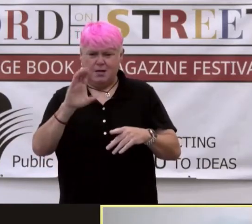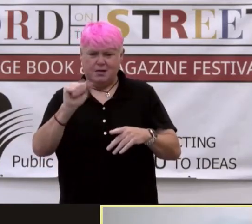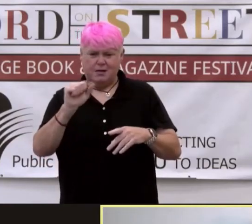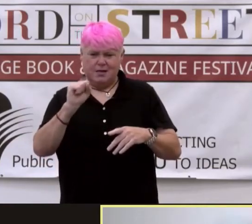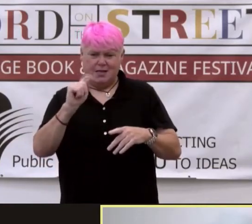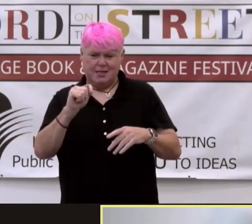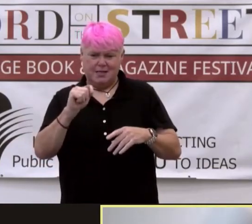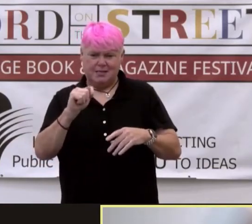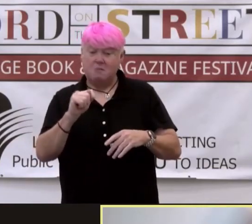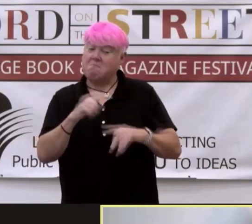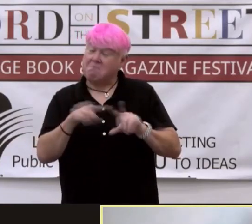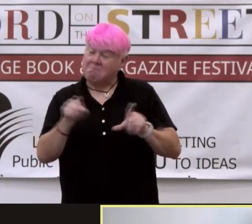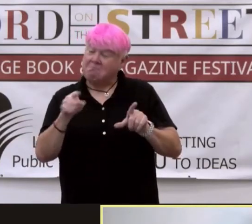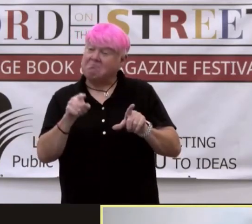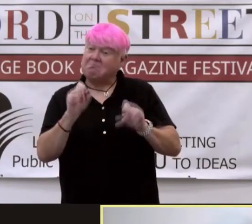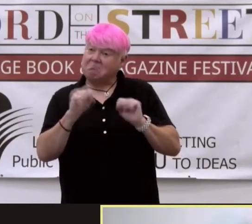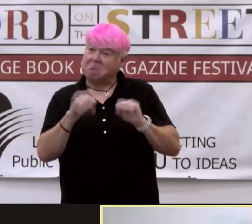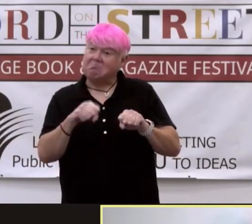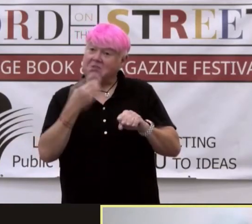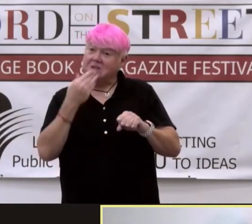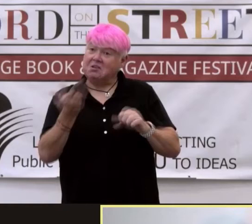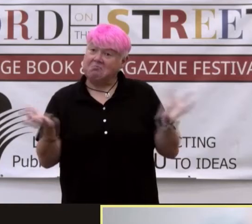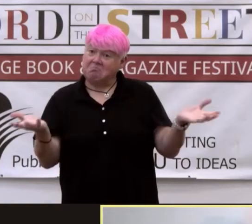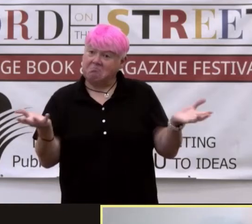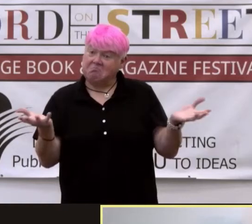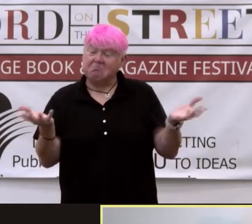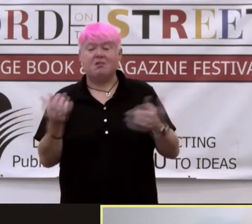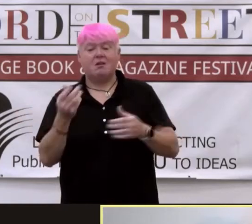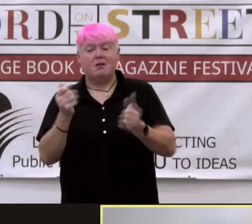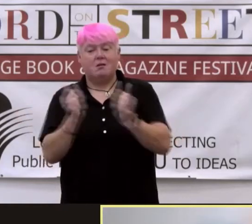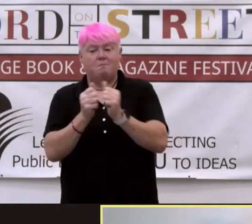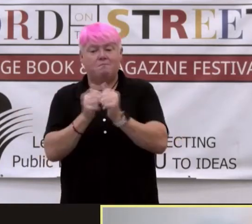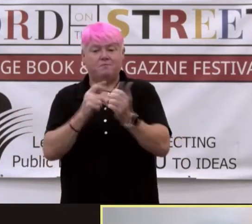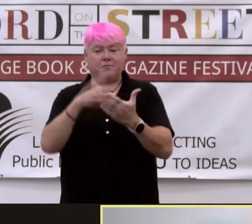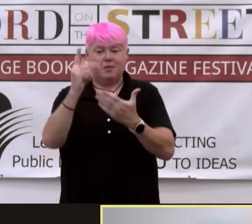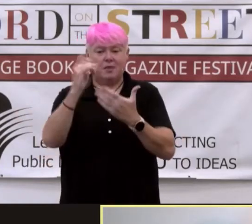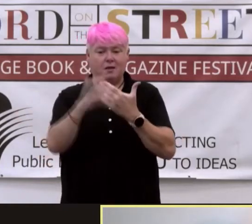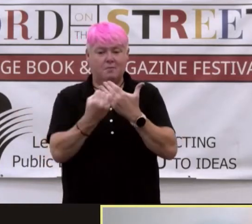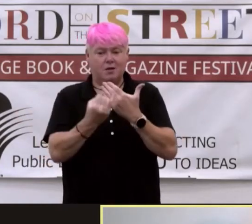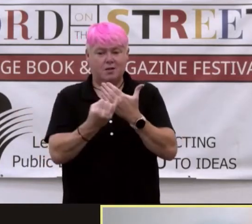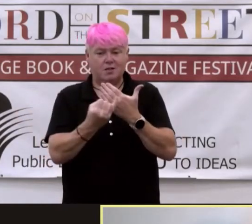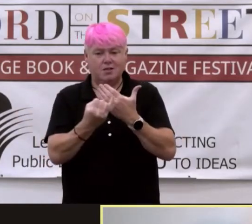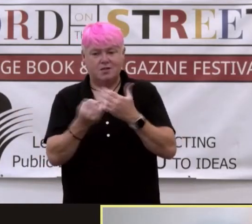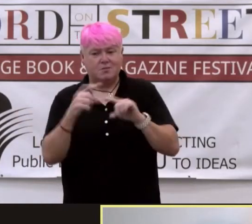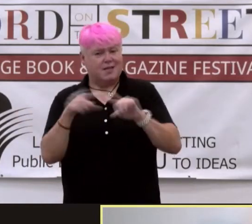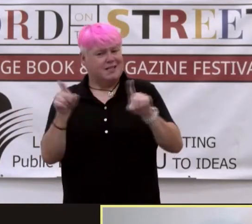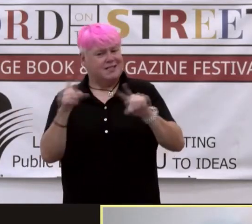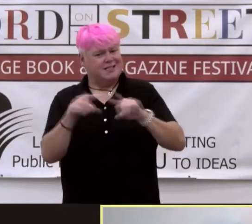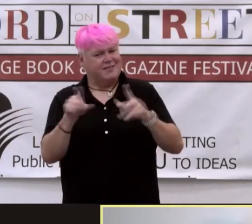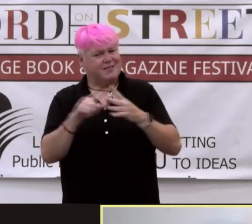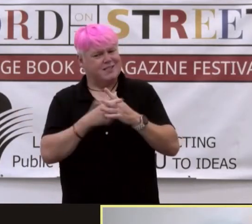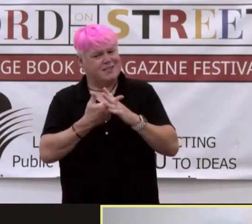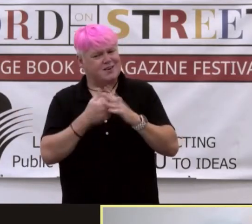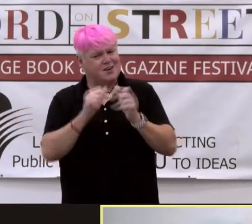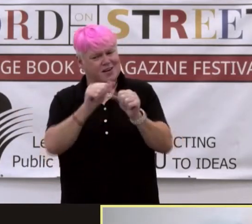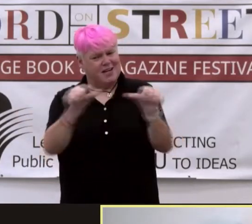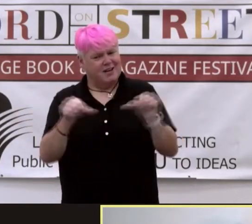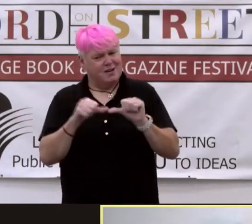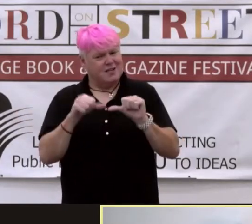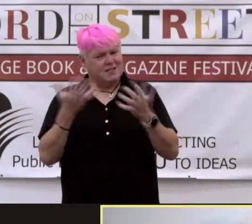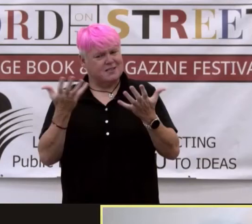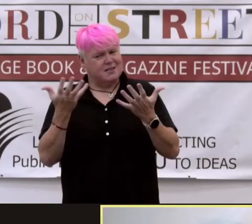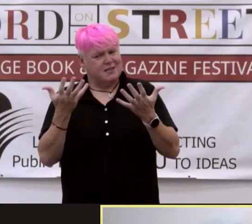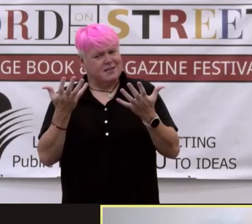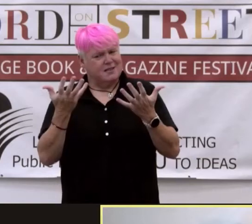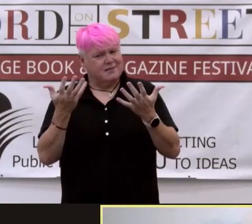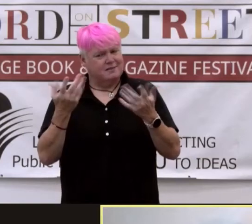could be. With the project, that had so many different starting points, because trying to